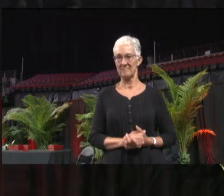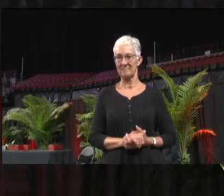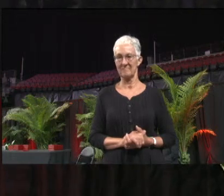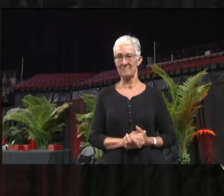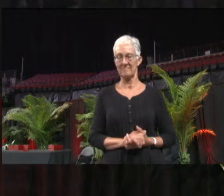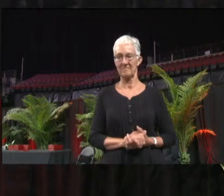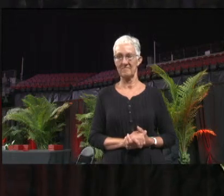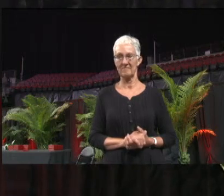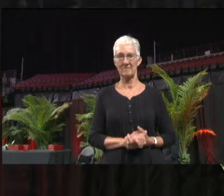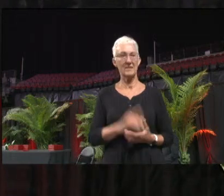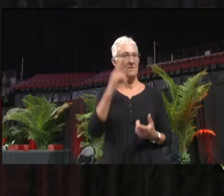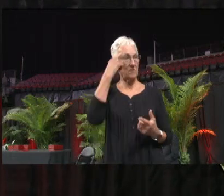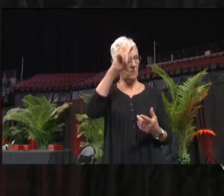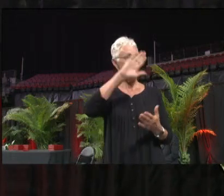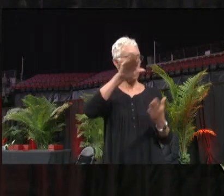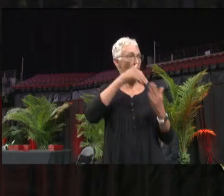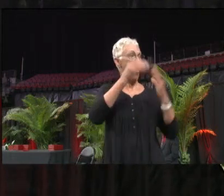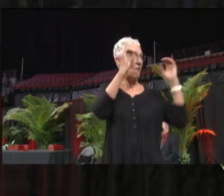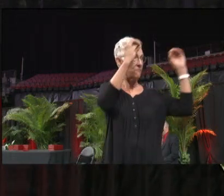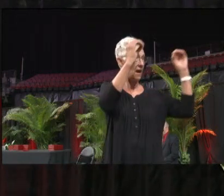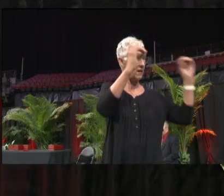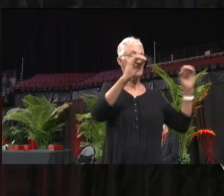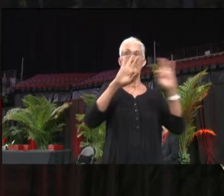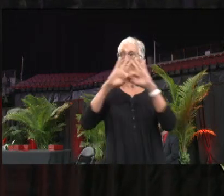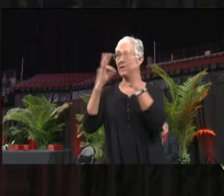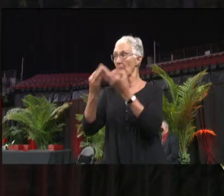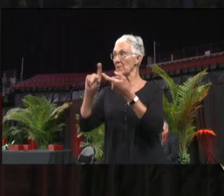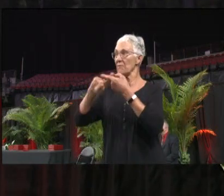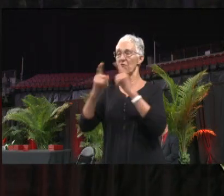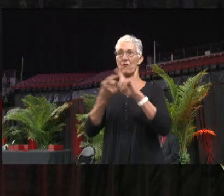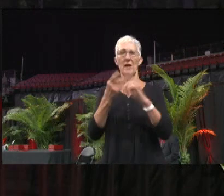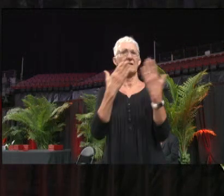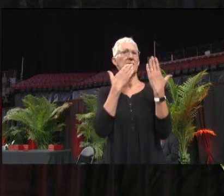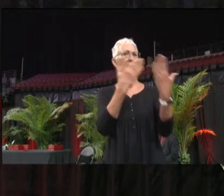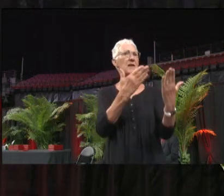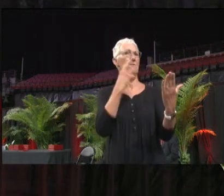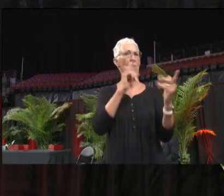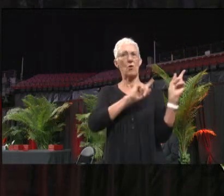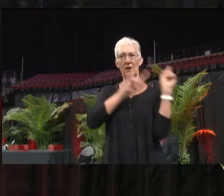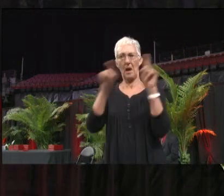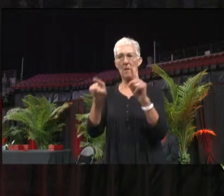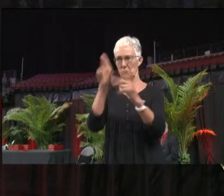To the faculty, family, and friends, thank you for honoring the